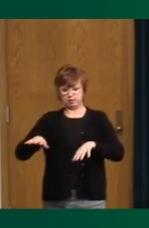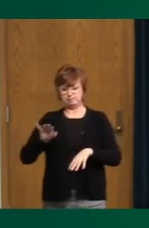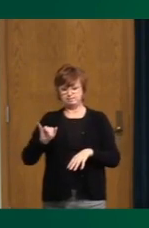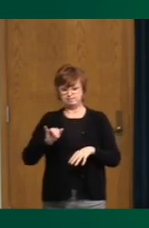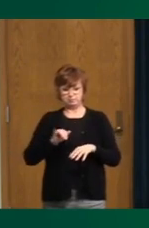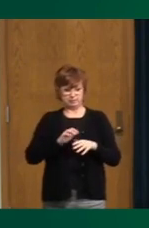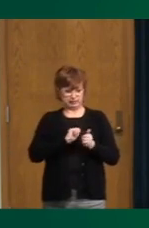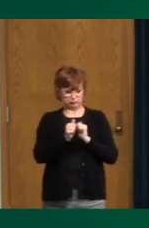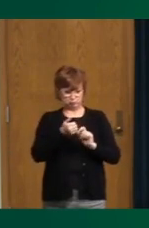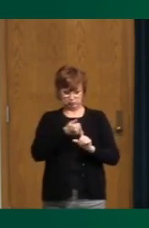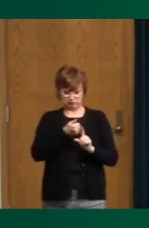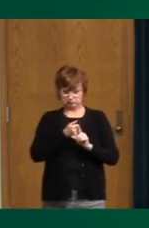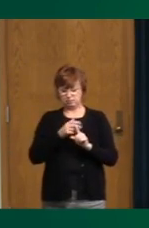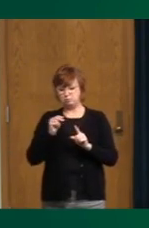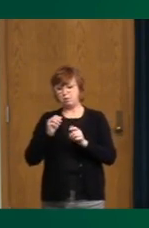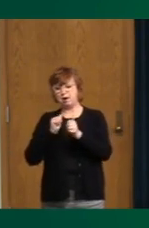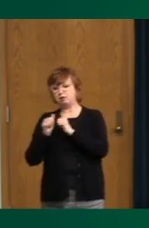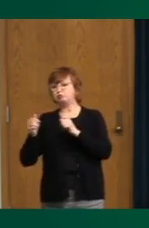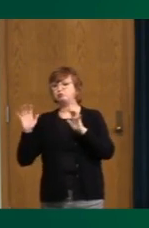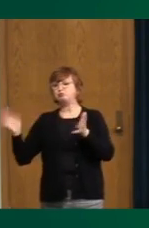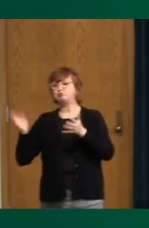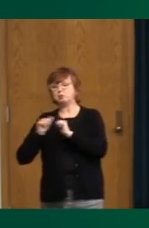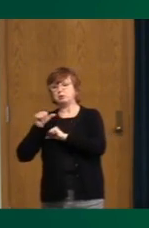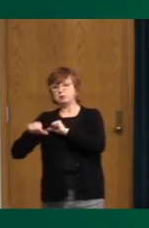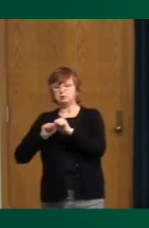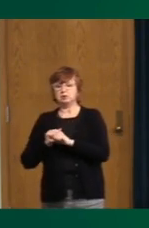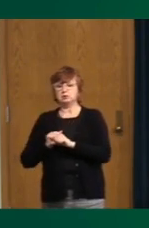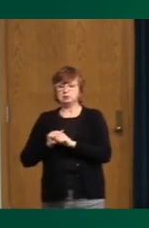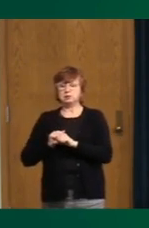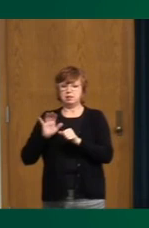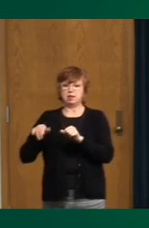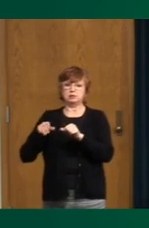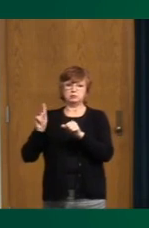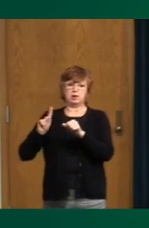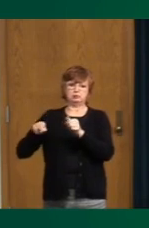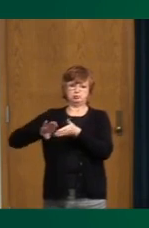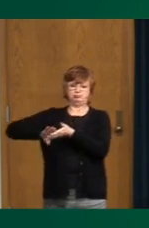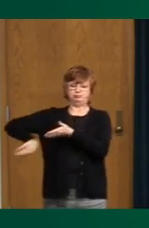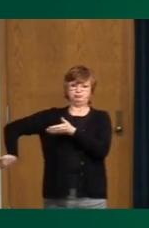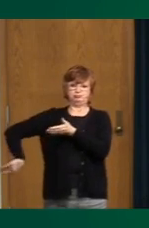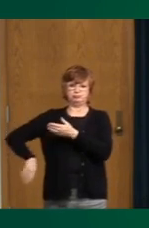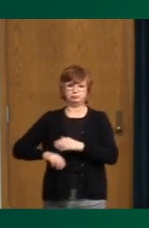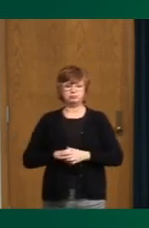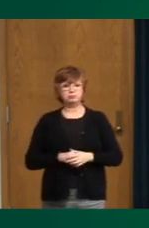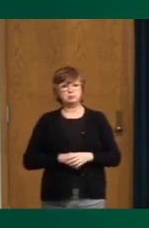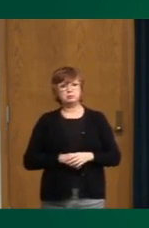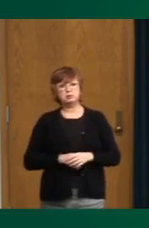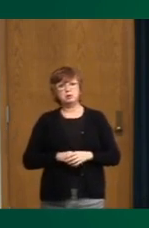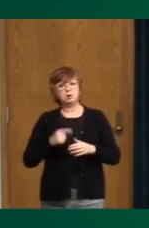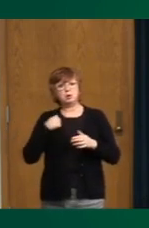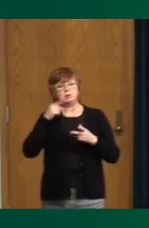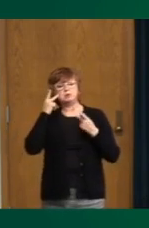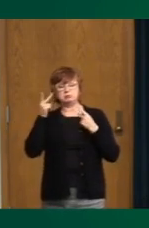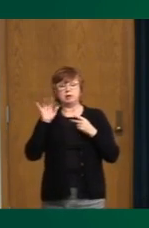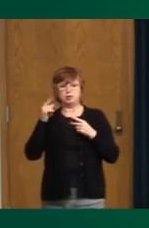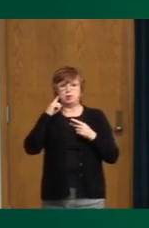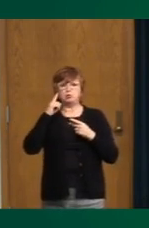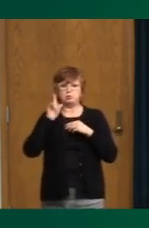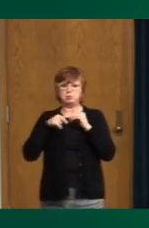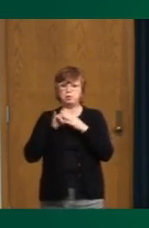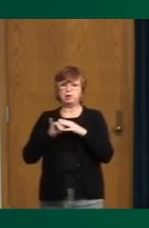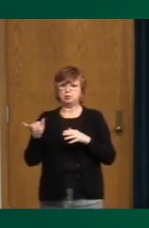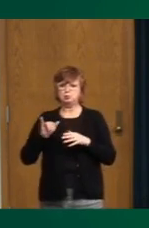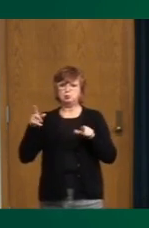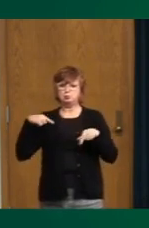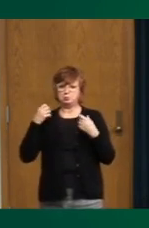slow some of those aspects down. And certainly, in terms of guidelines, feedback will be received, but we do need to recognize that